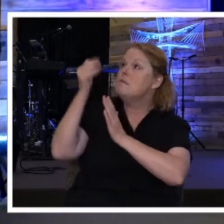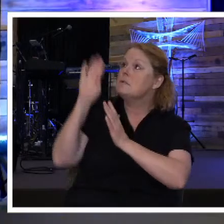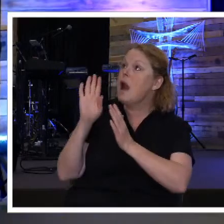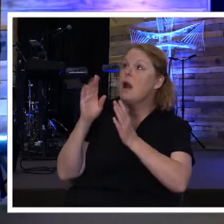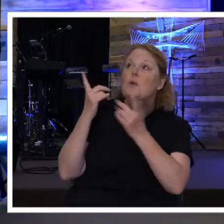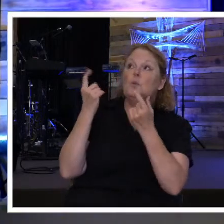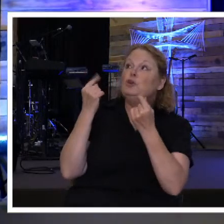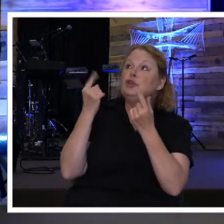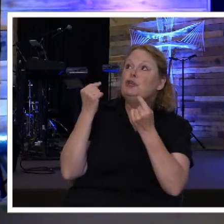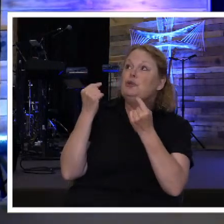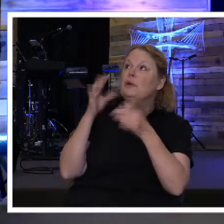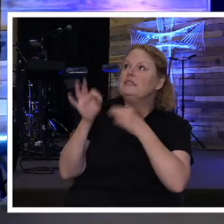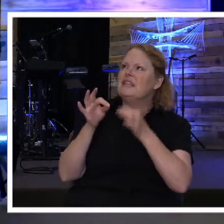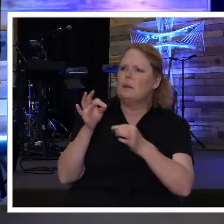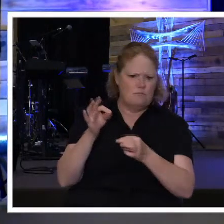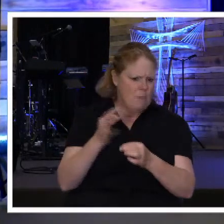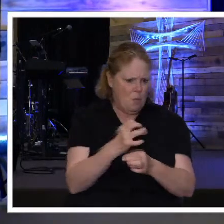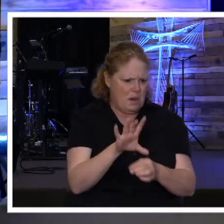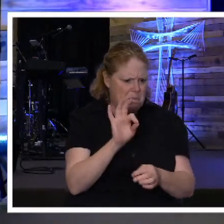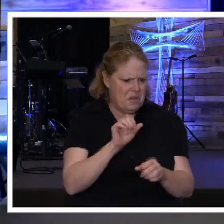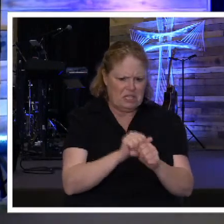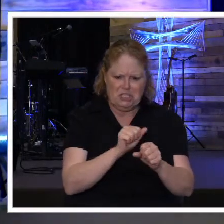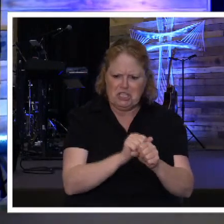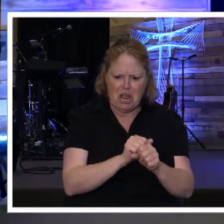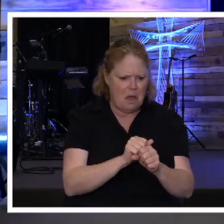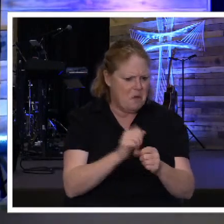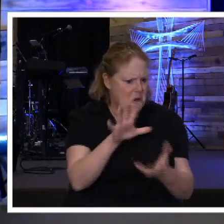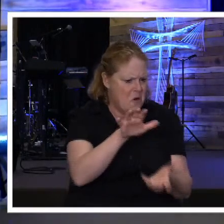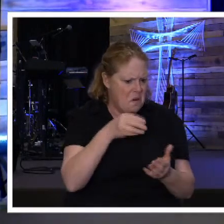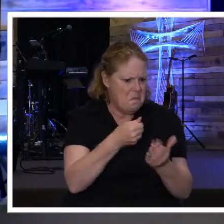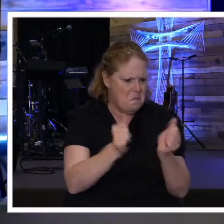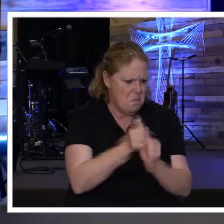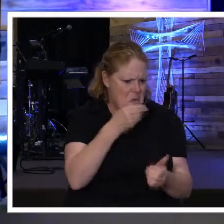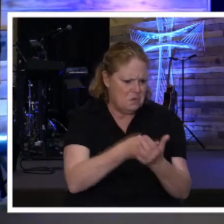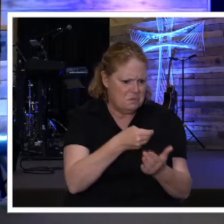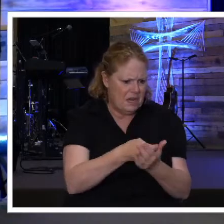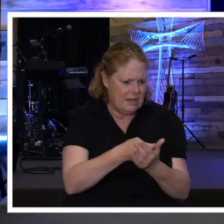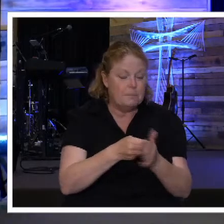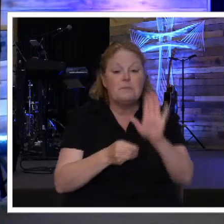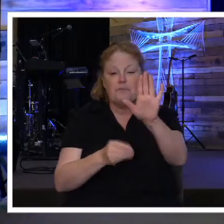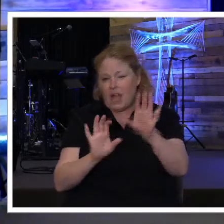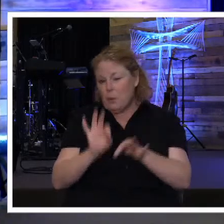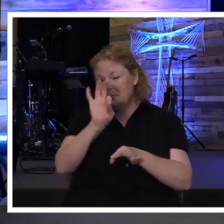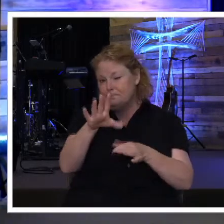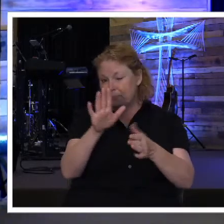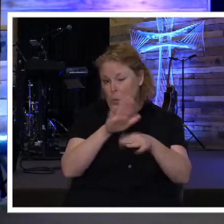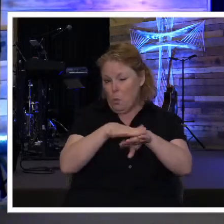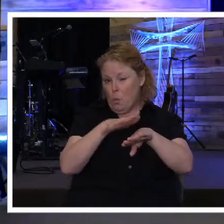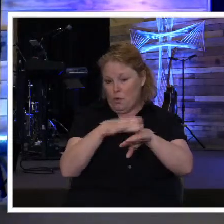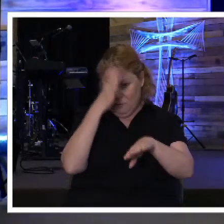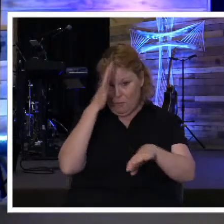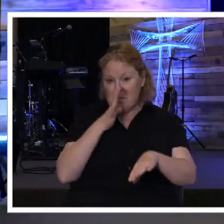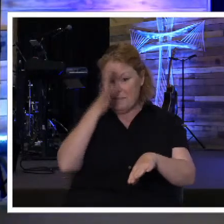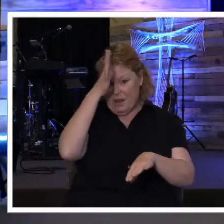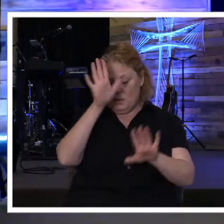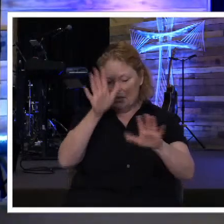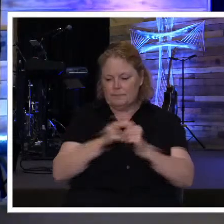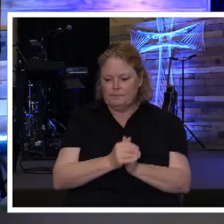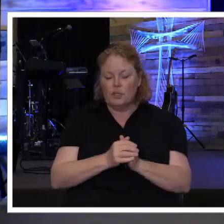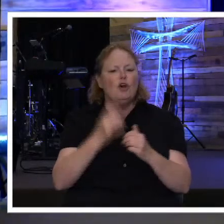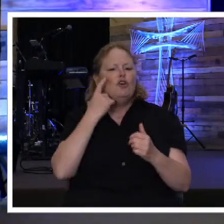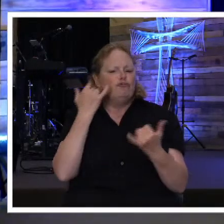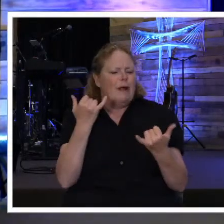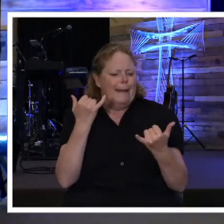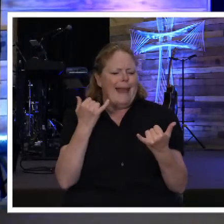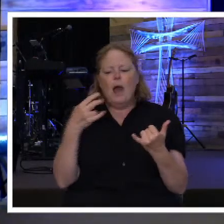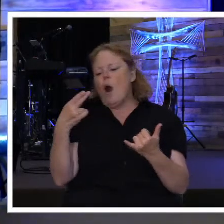it. Can I just give a warning to parents now? We're in graduation season. High school graduates, college